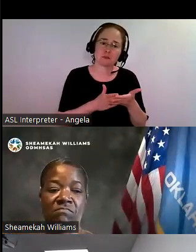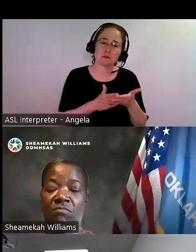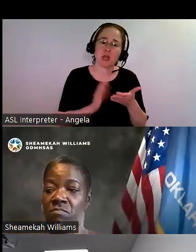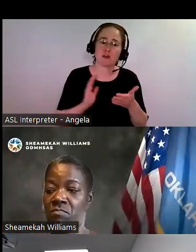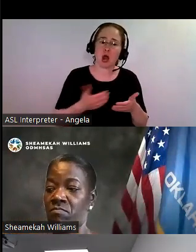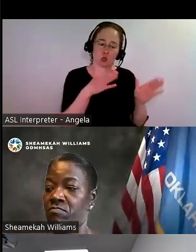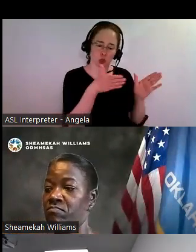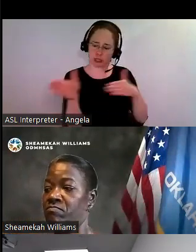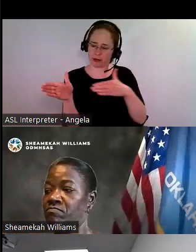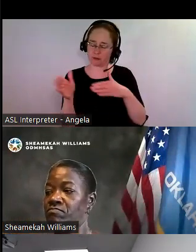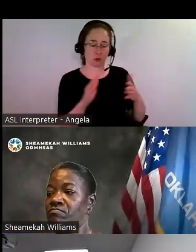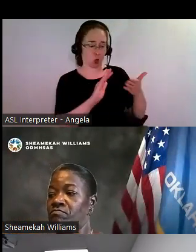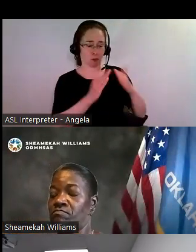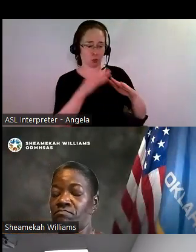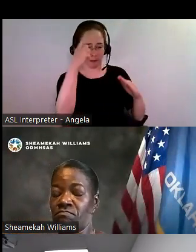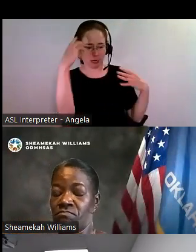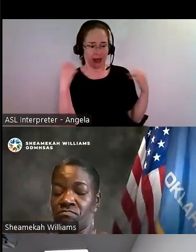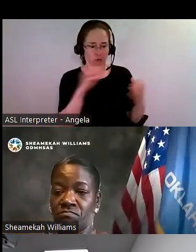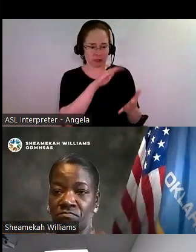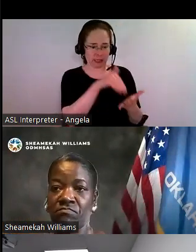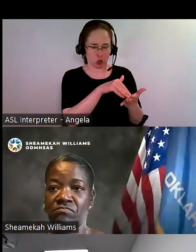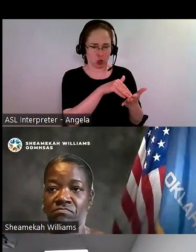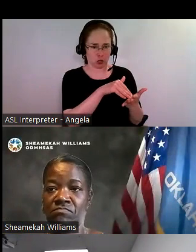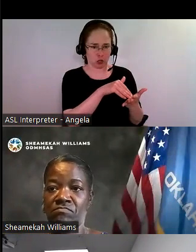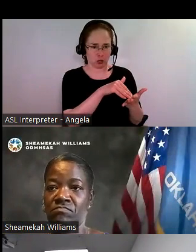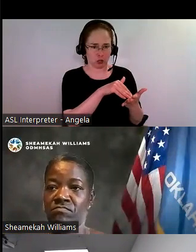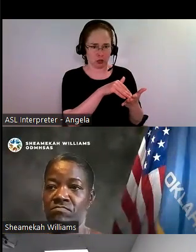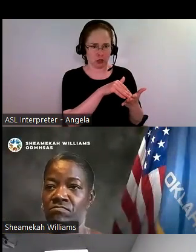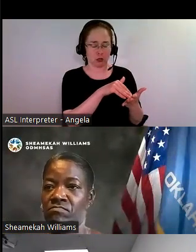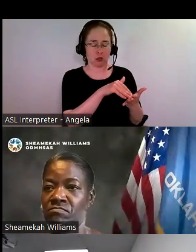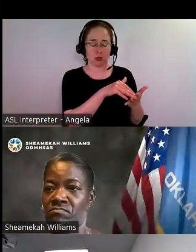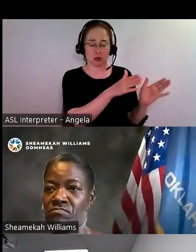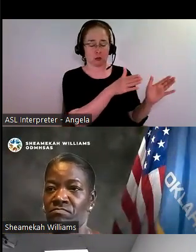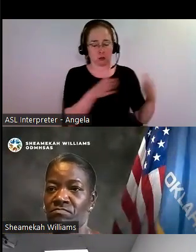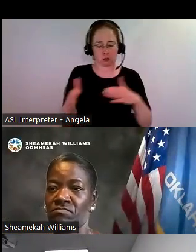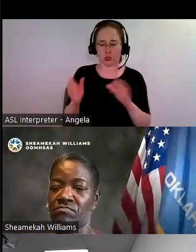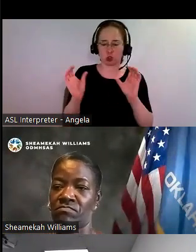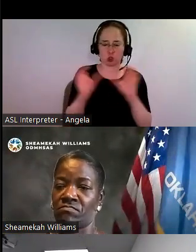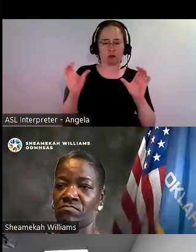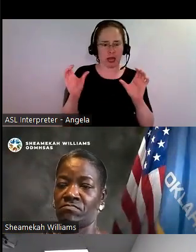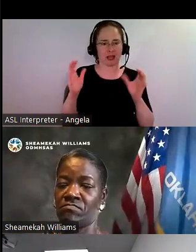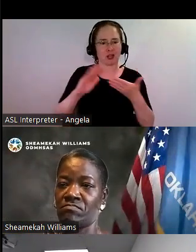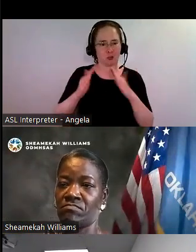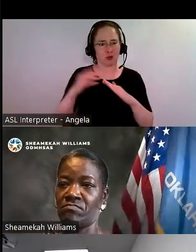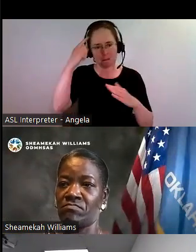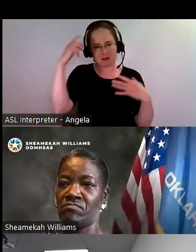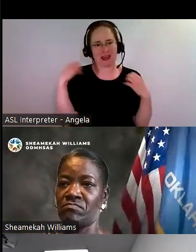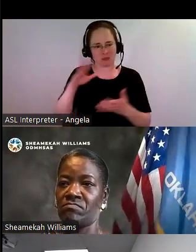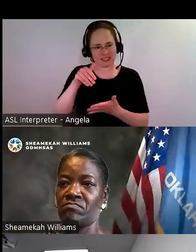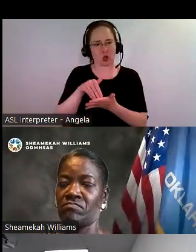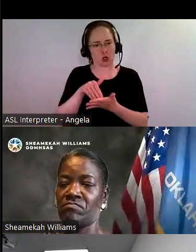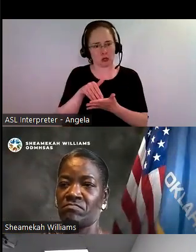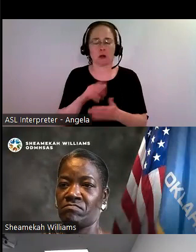shifted from a community mental health center and done a paradigm shift into a certified community mental health center. And these are all